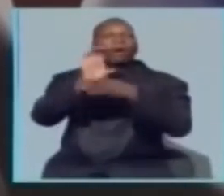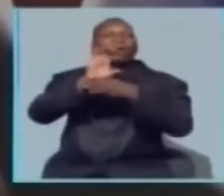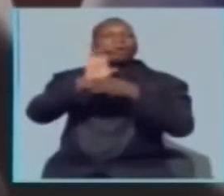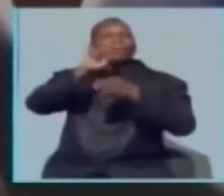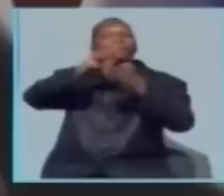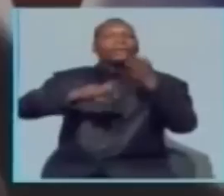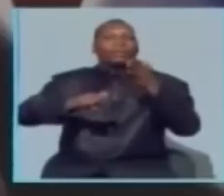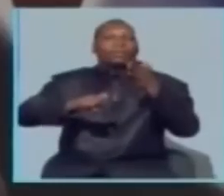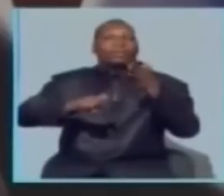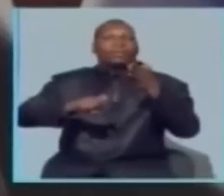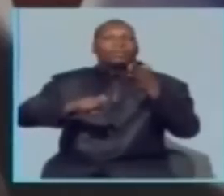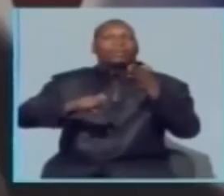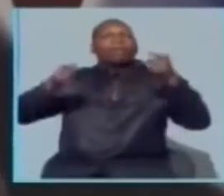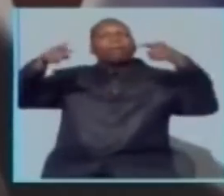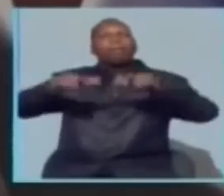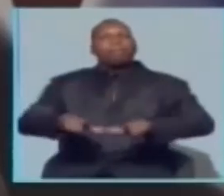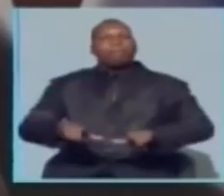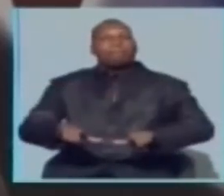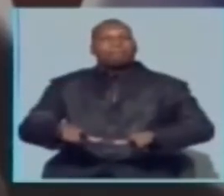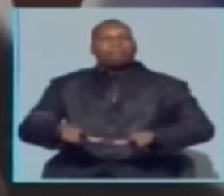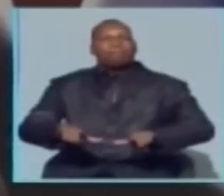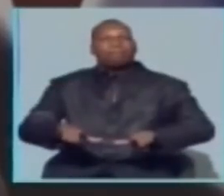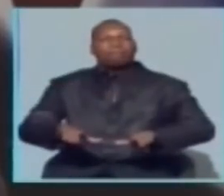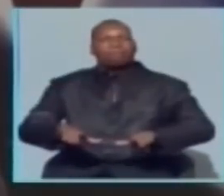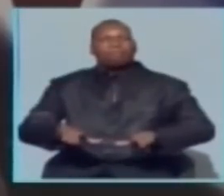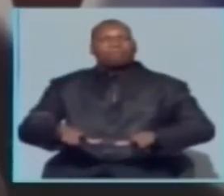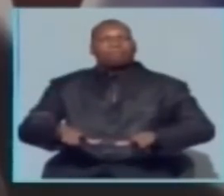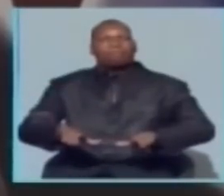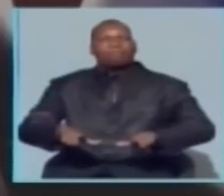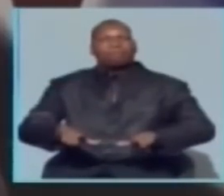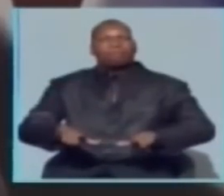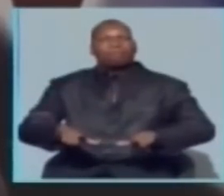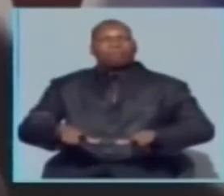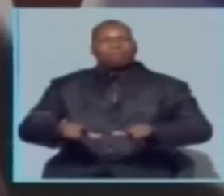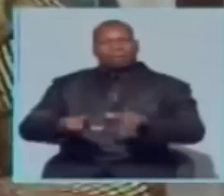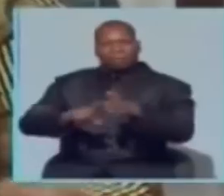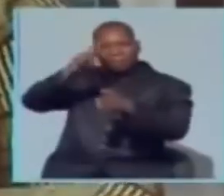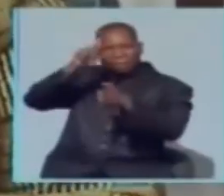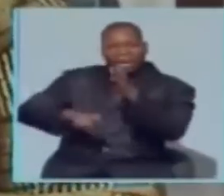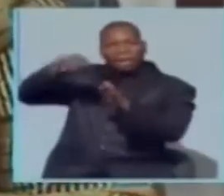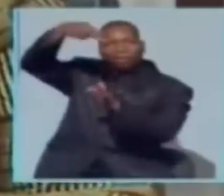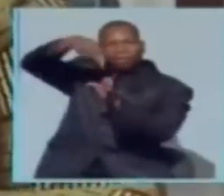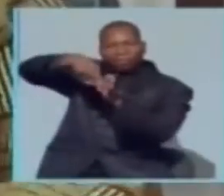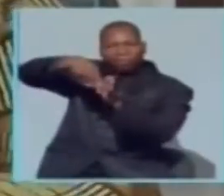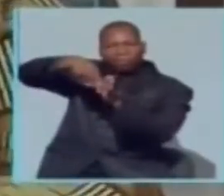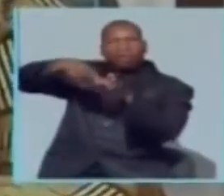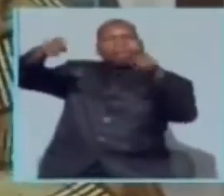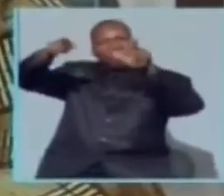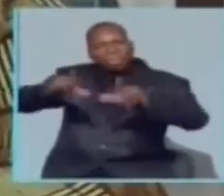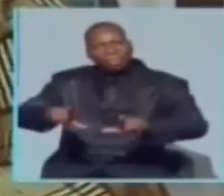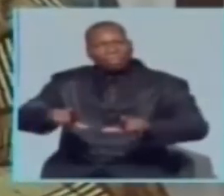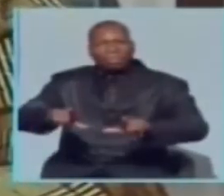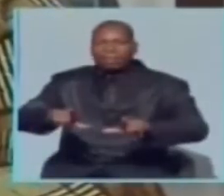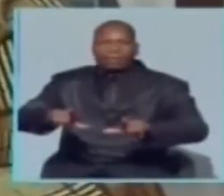an all-time low. Now, while fuel prices are also at an all-time low, and since Zambia is